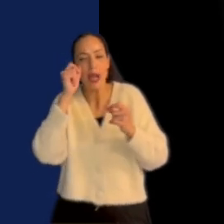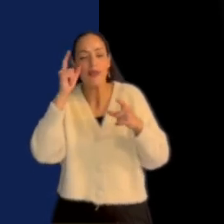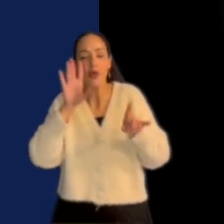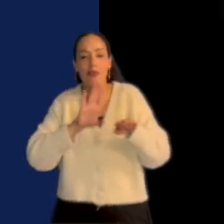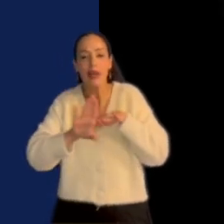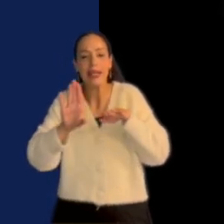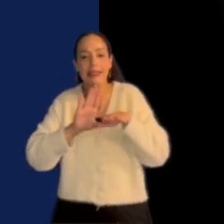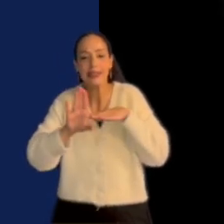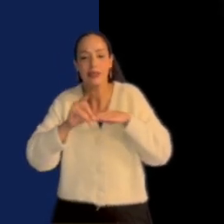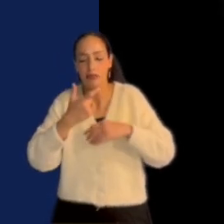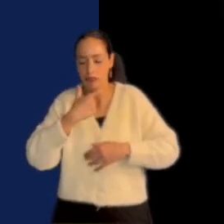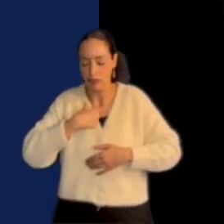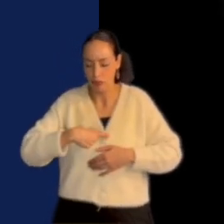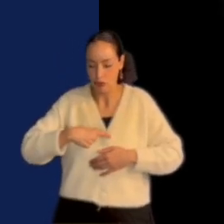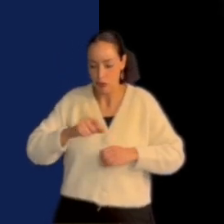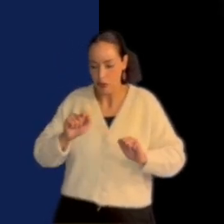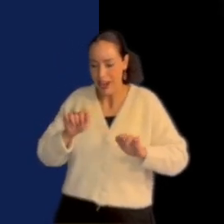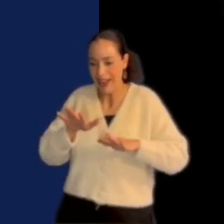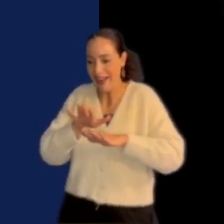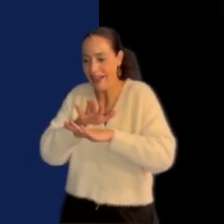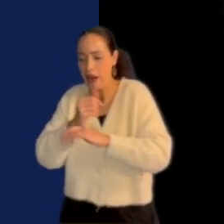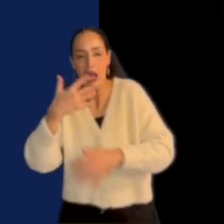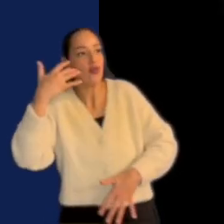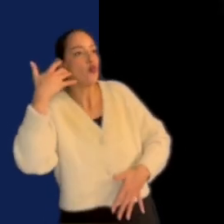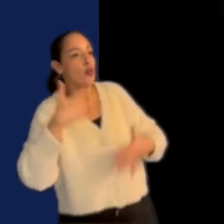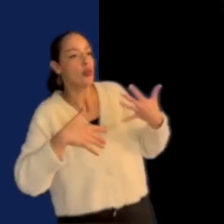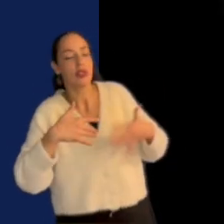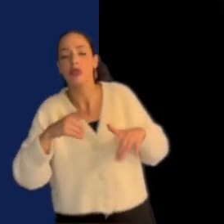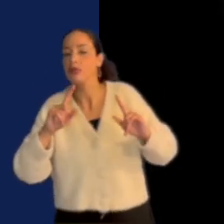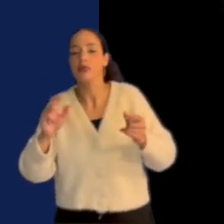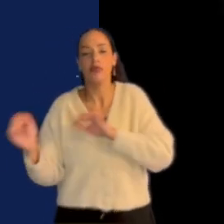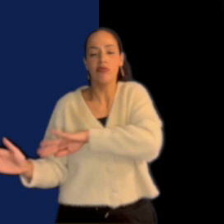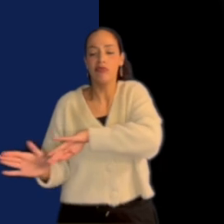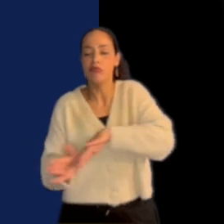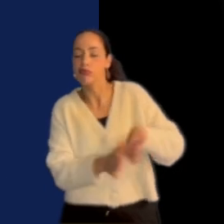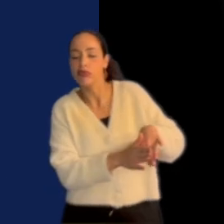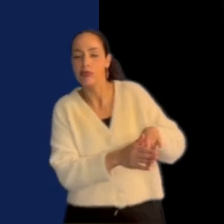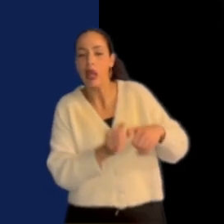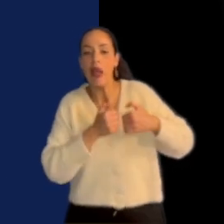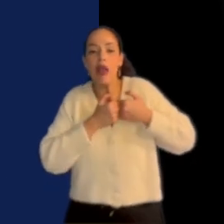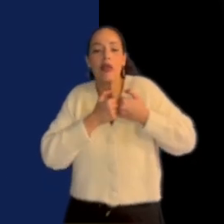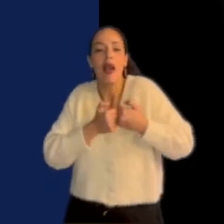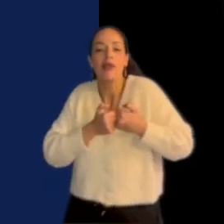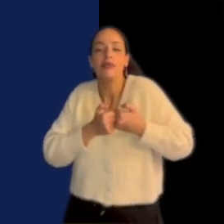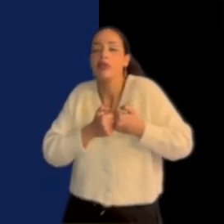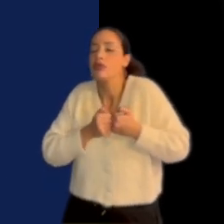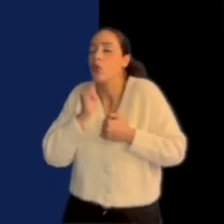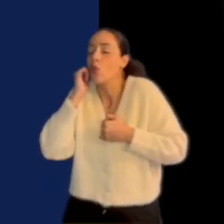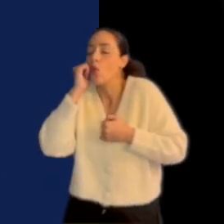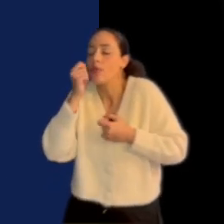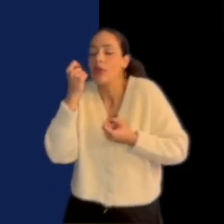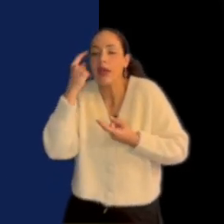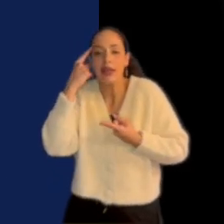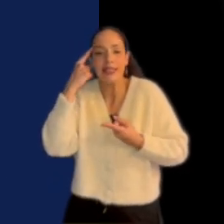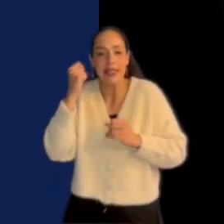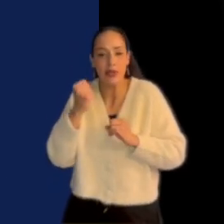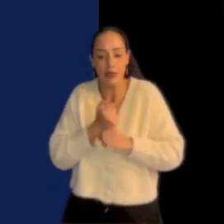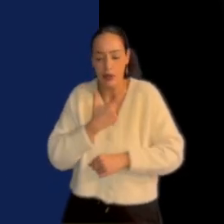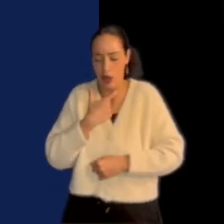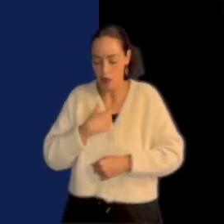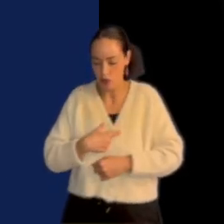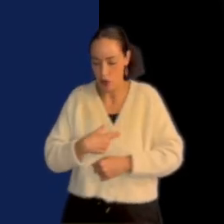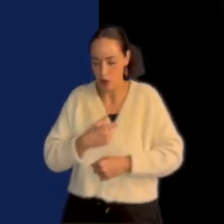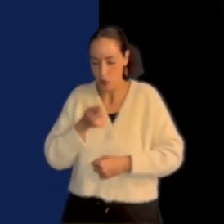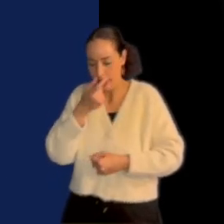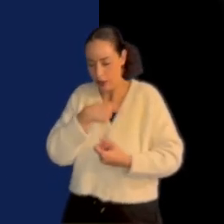from our position of sitting beside someone. We must seek their preferences, listen to their perspectives, ask about their needs and pay attention to